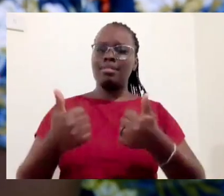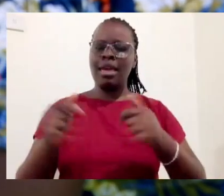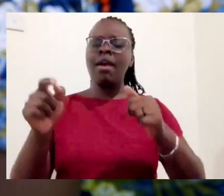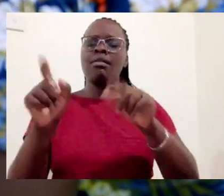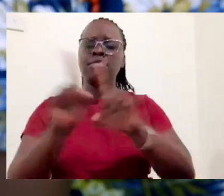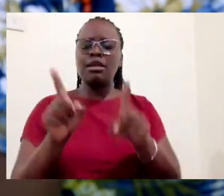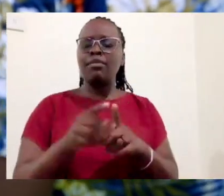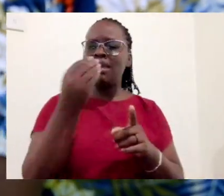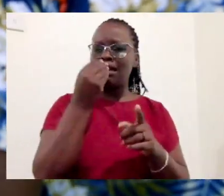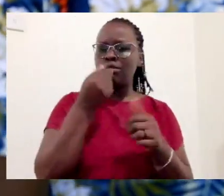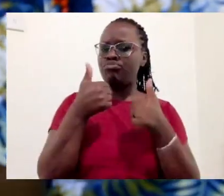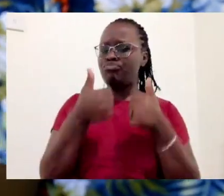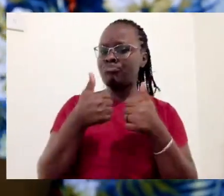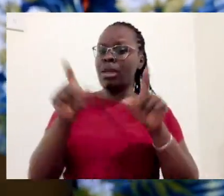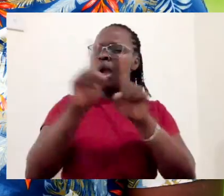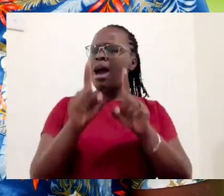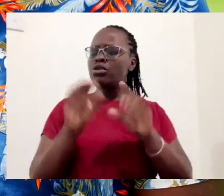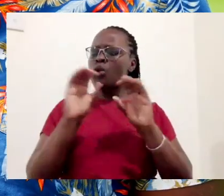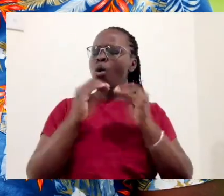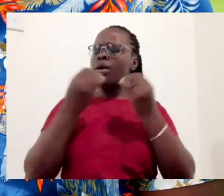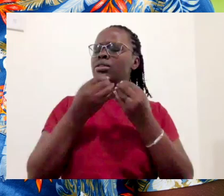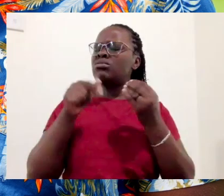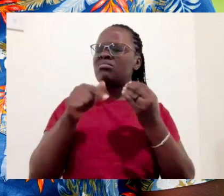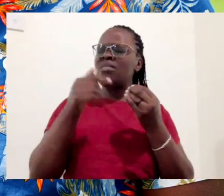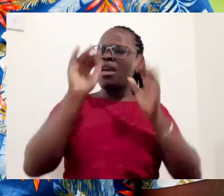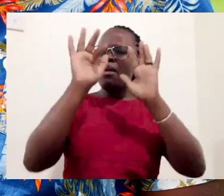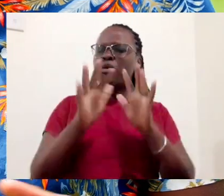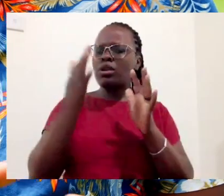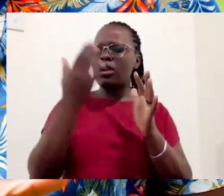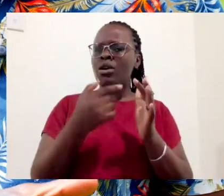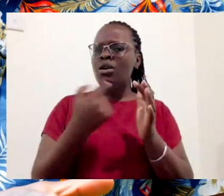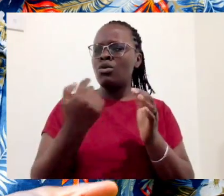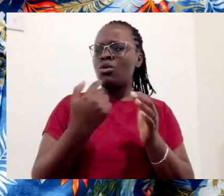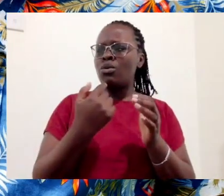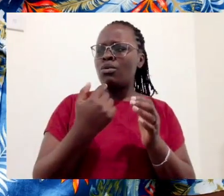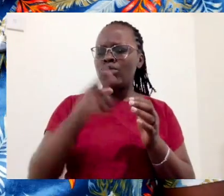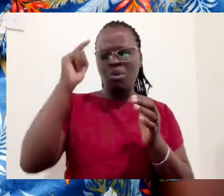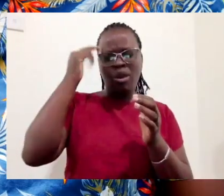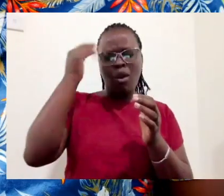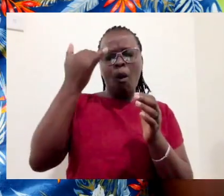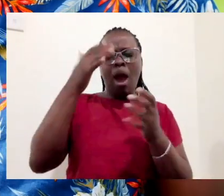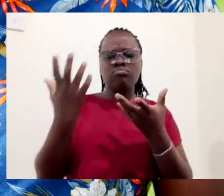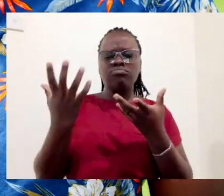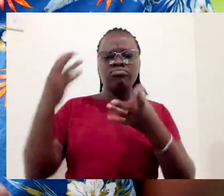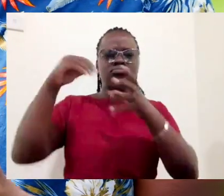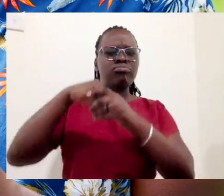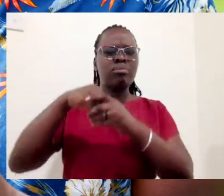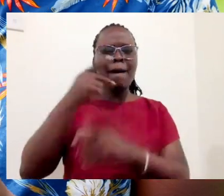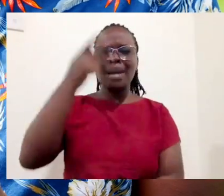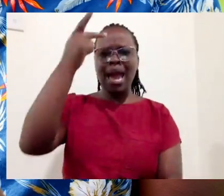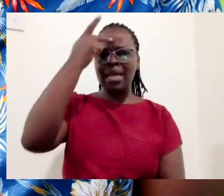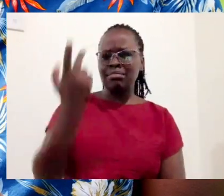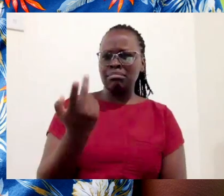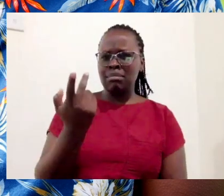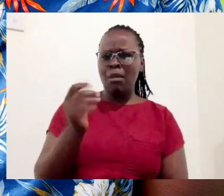nutrition. Yeah. So as an organization, why was it important to not just work with children, but also bring parents? And not only are